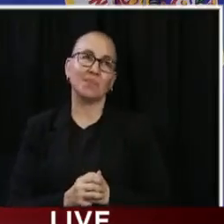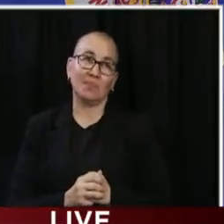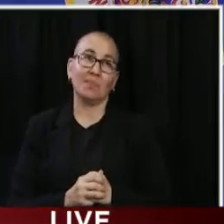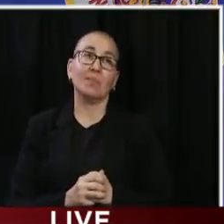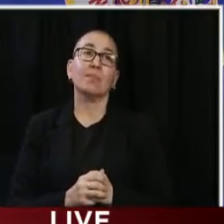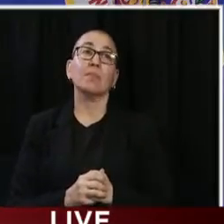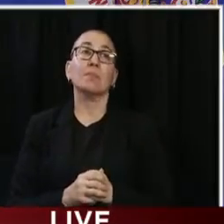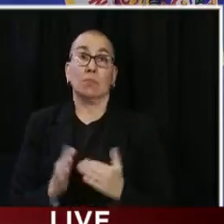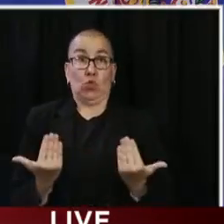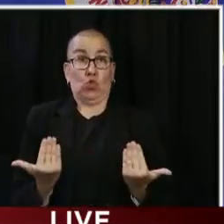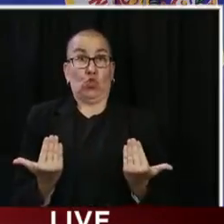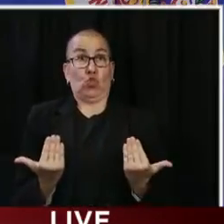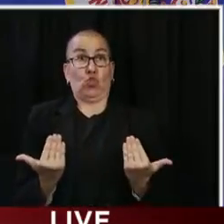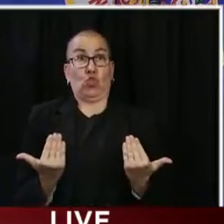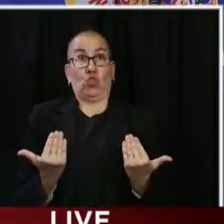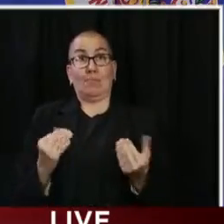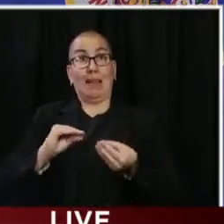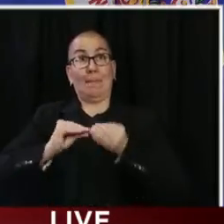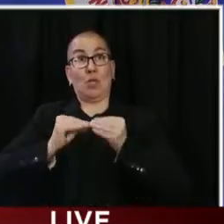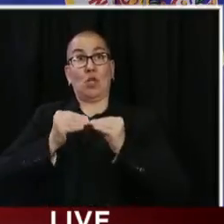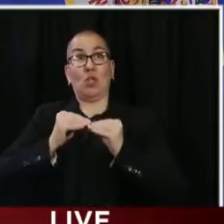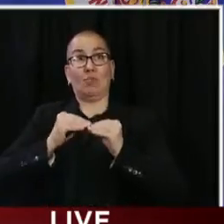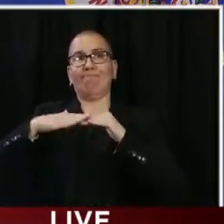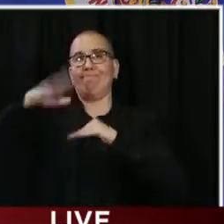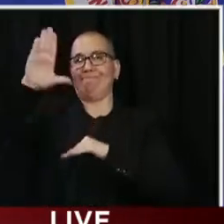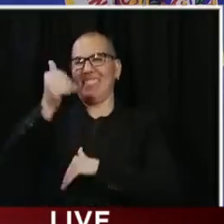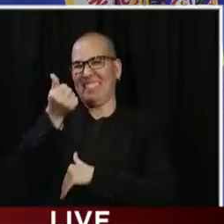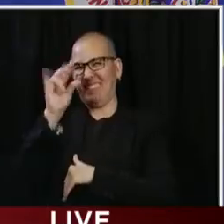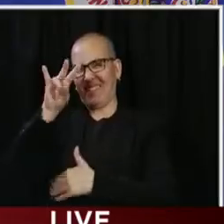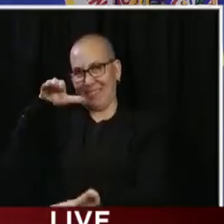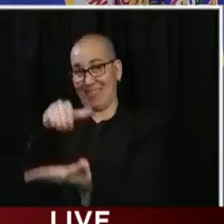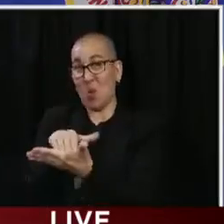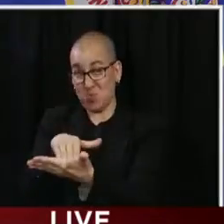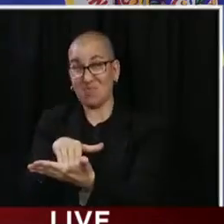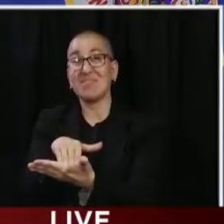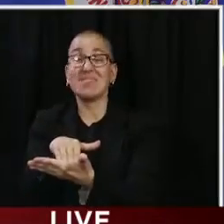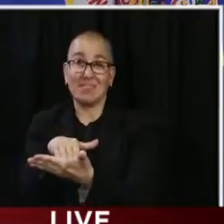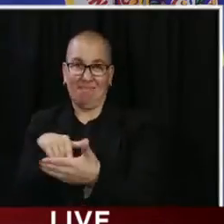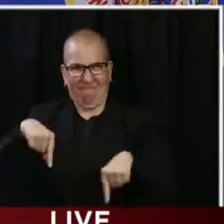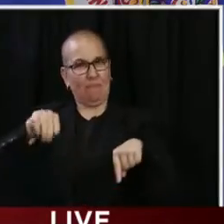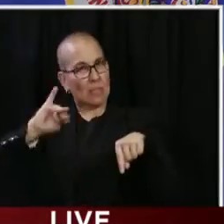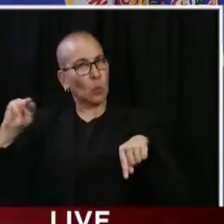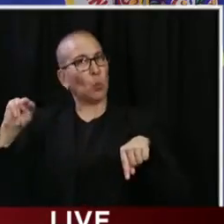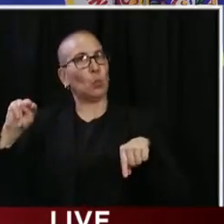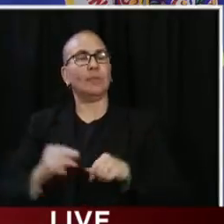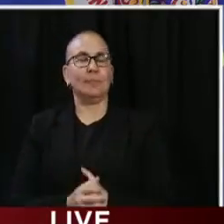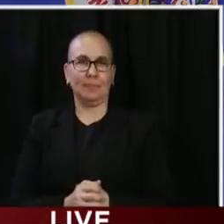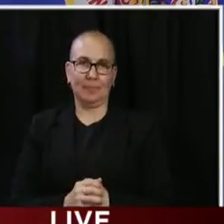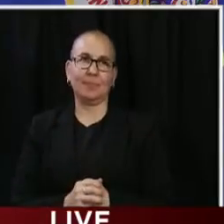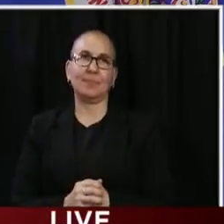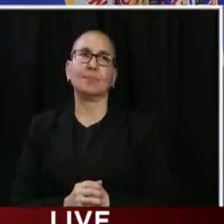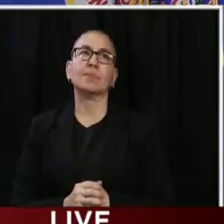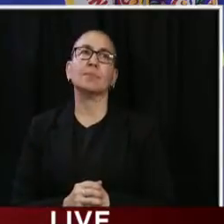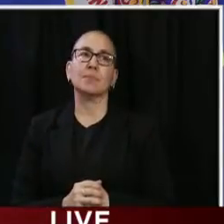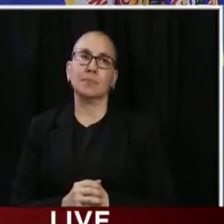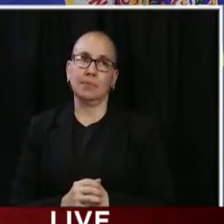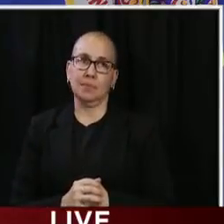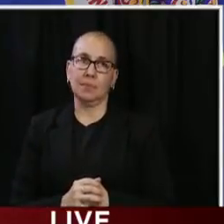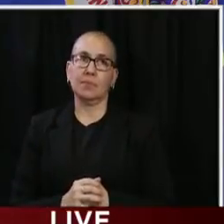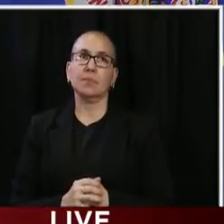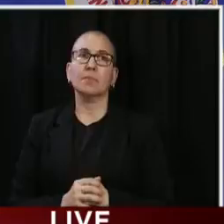17,670. Now, notably, this is a smaller rate of increase than yesterday, and indeed we've seen five